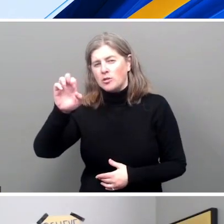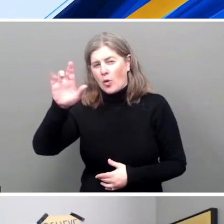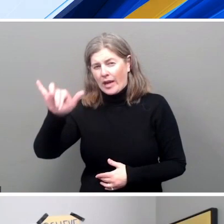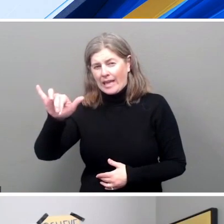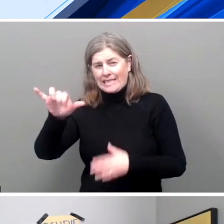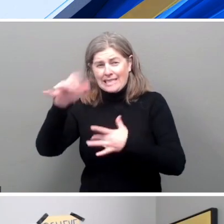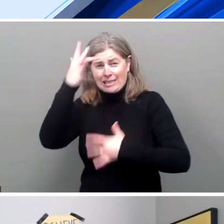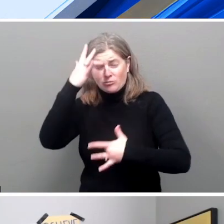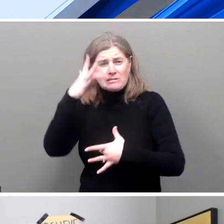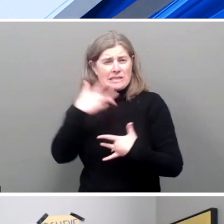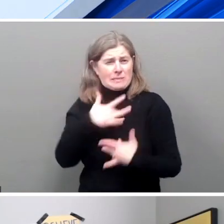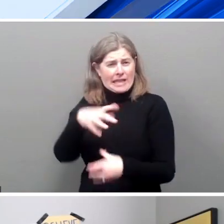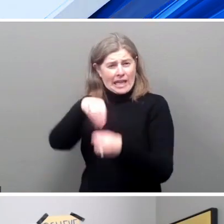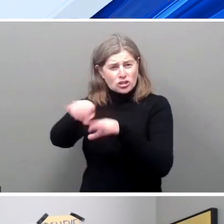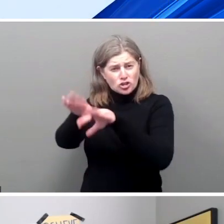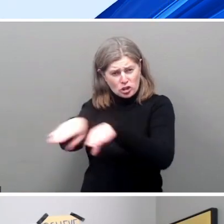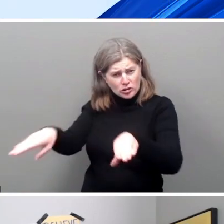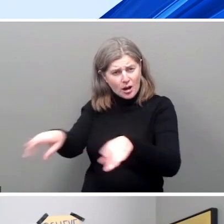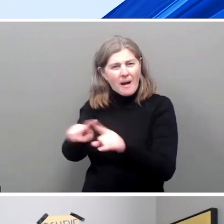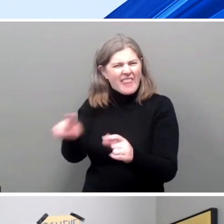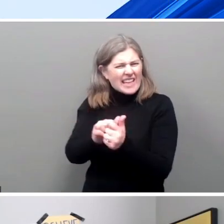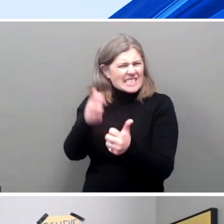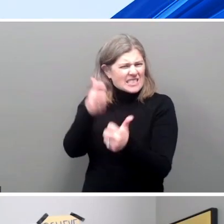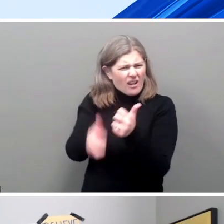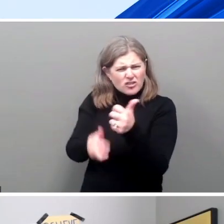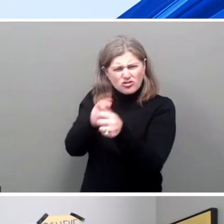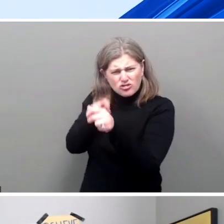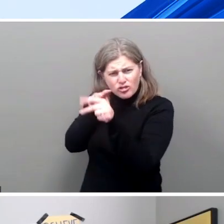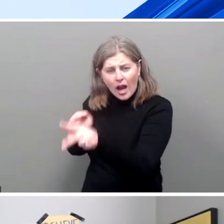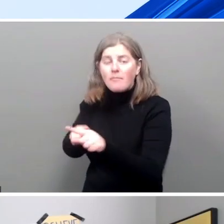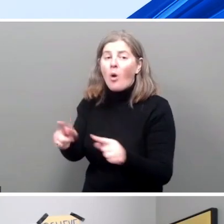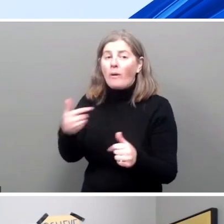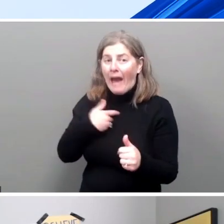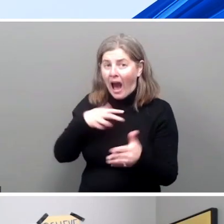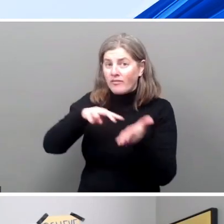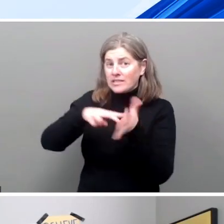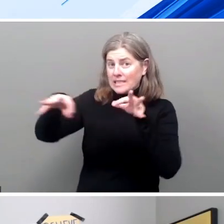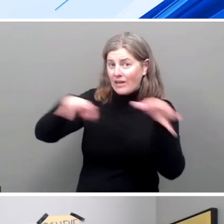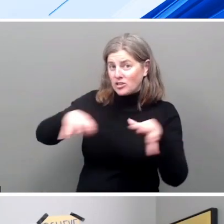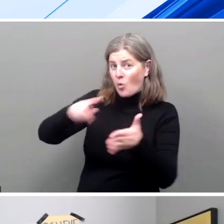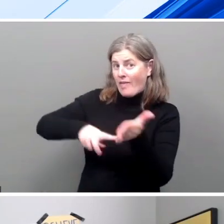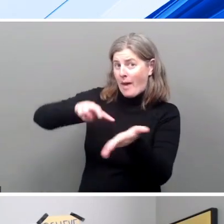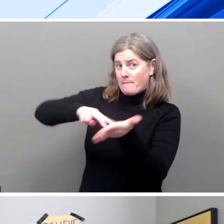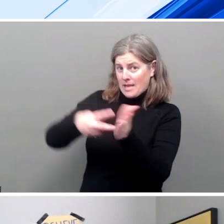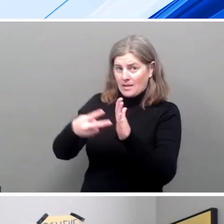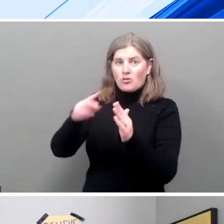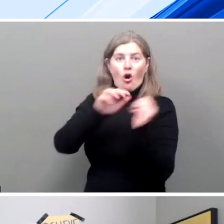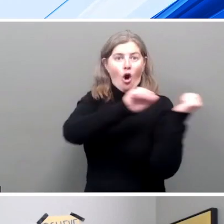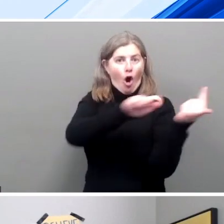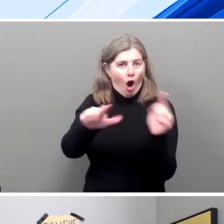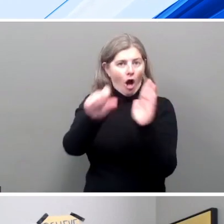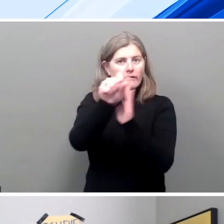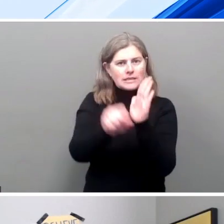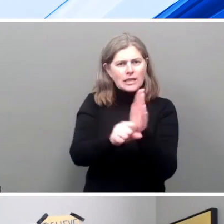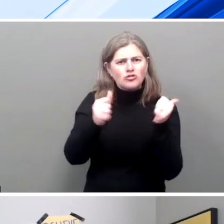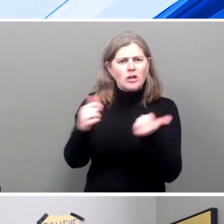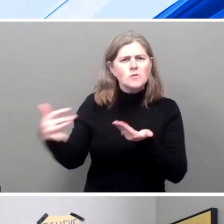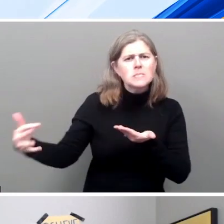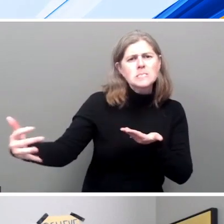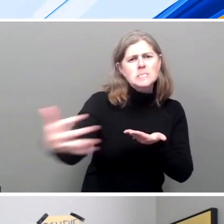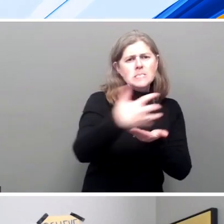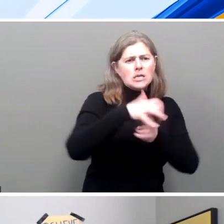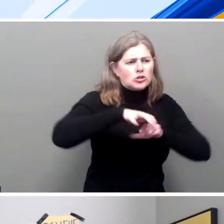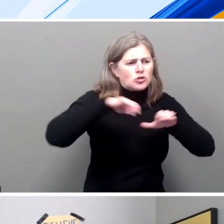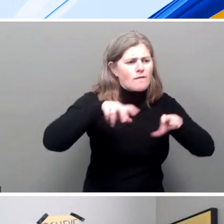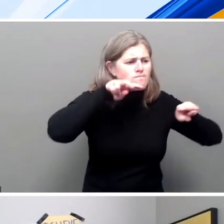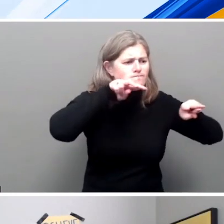mentioned, we do have a case definition for that. You can go to the CDC website. All states are trying to conduct